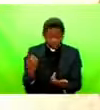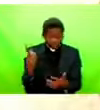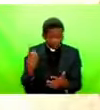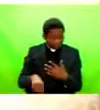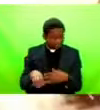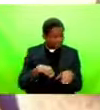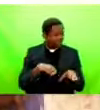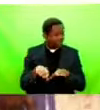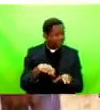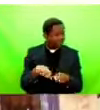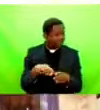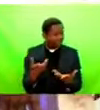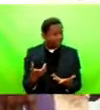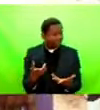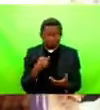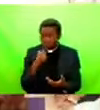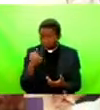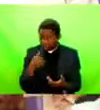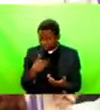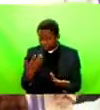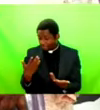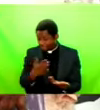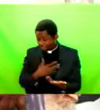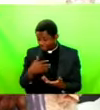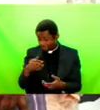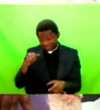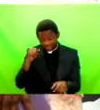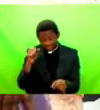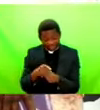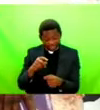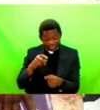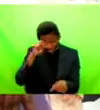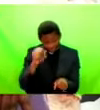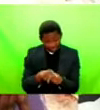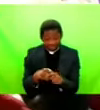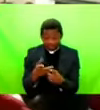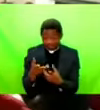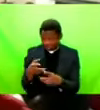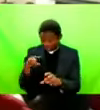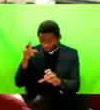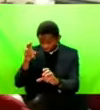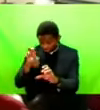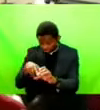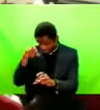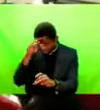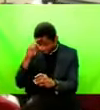the kind help of my dear brother, friend, our chairman?